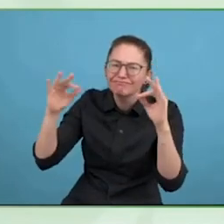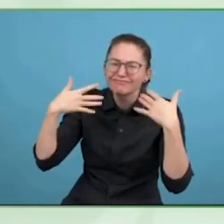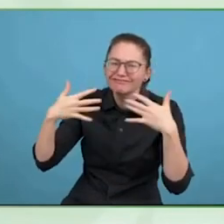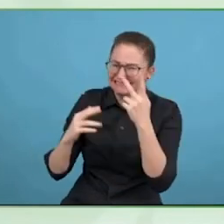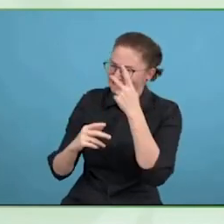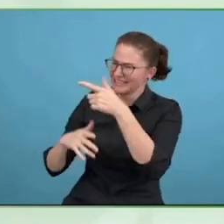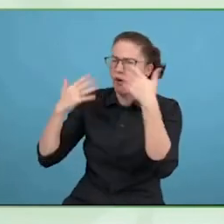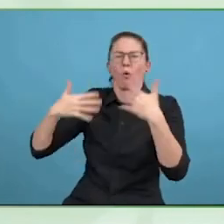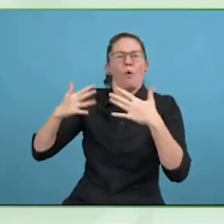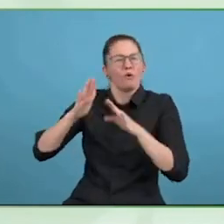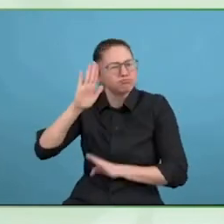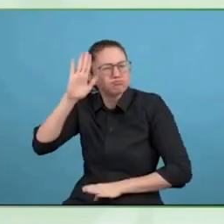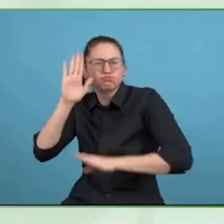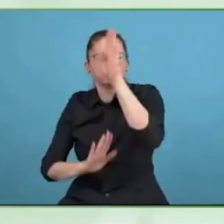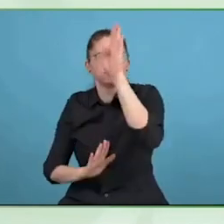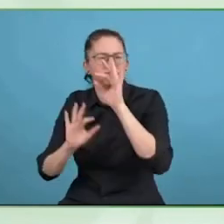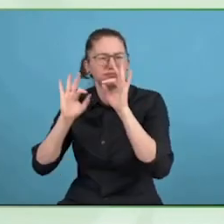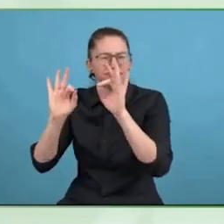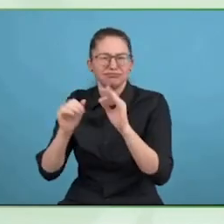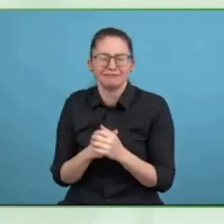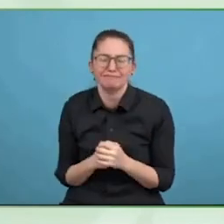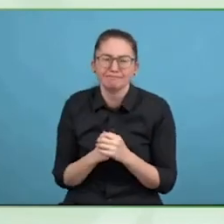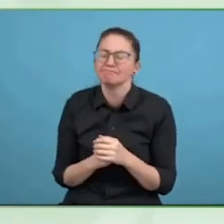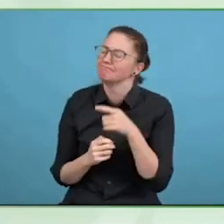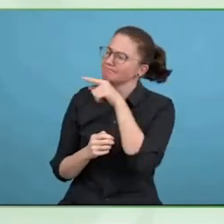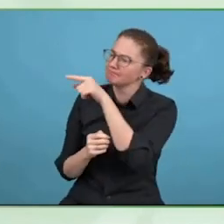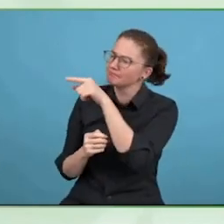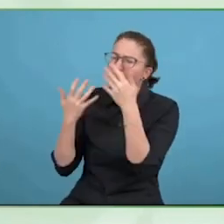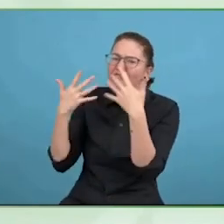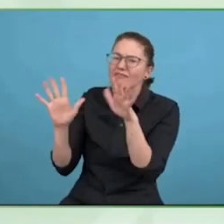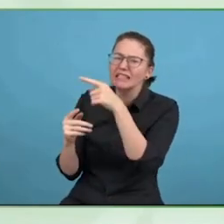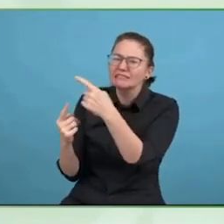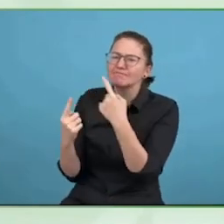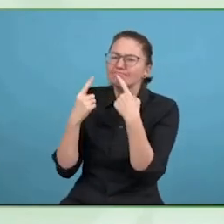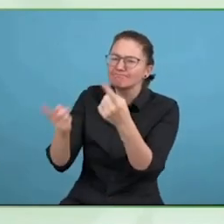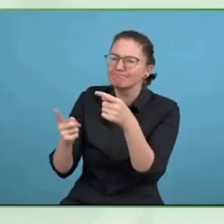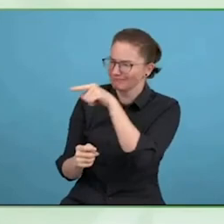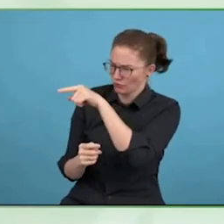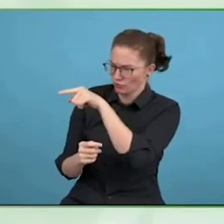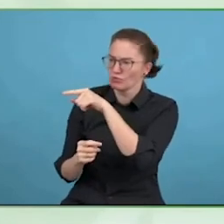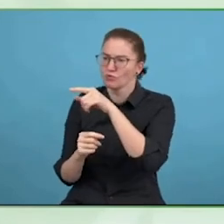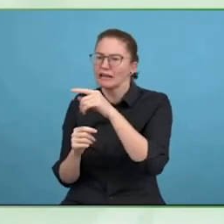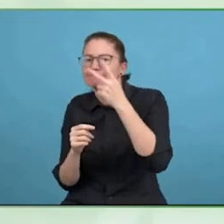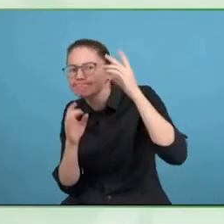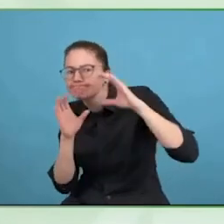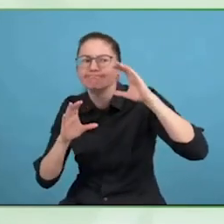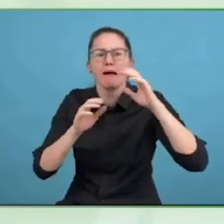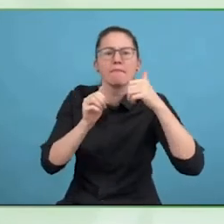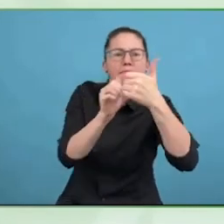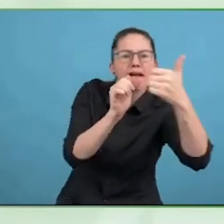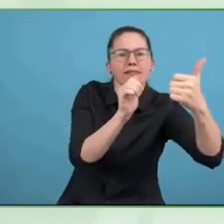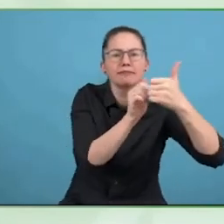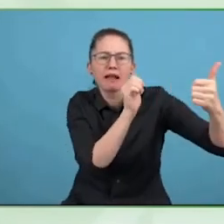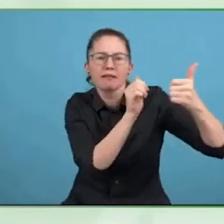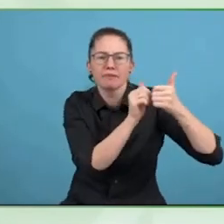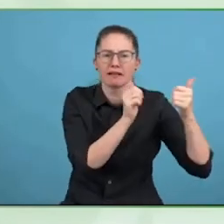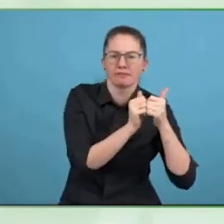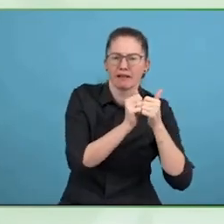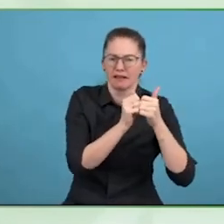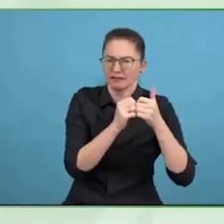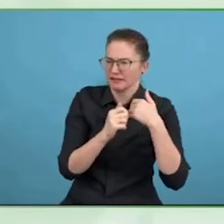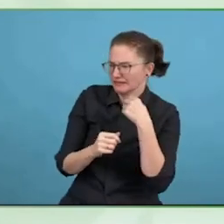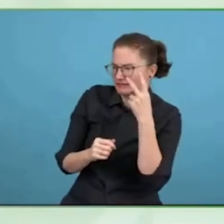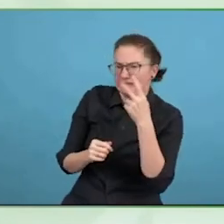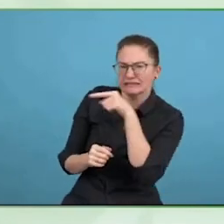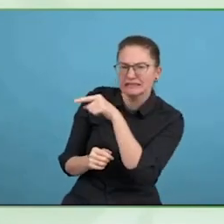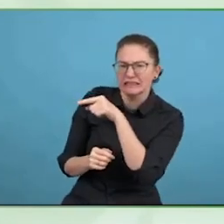as a trailblazer in the field, I particularly know about your work in West Africa. I would like to say thank you